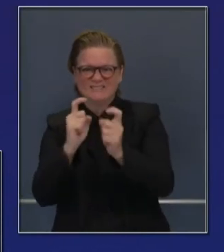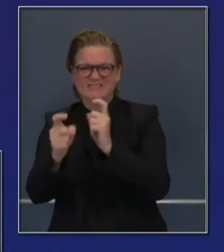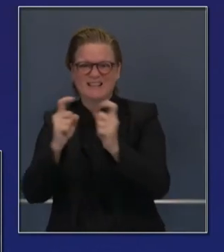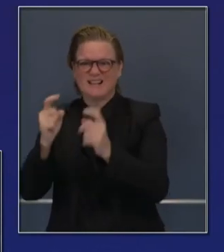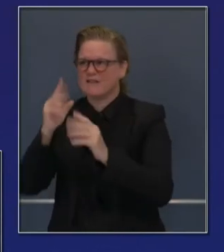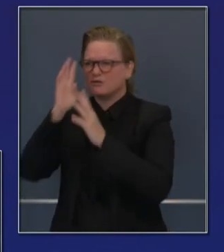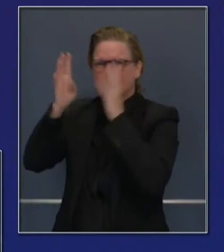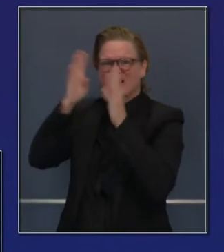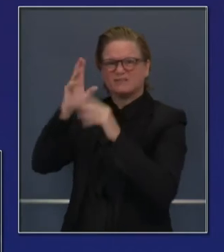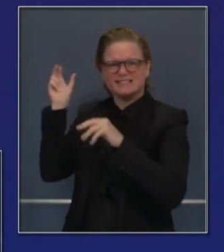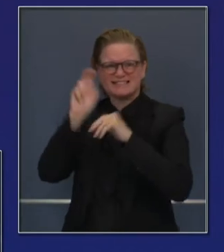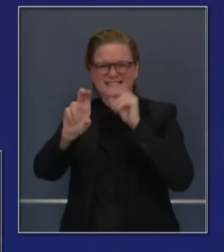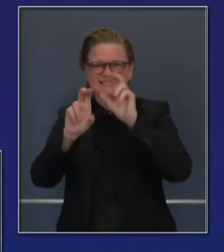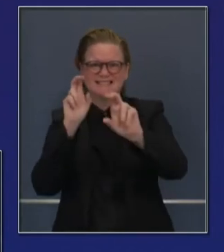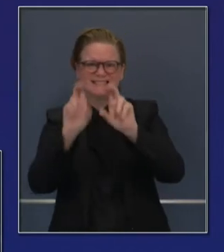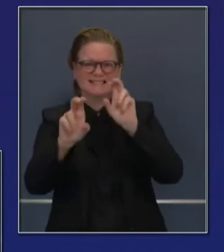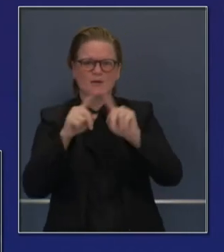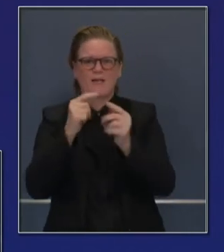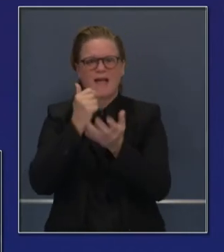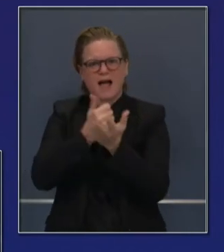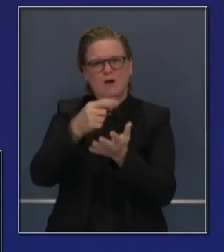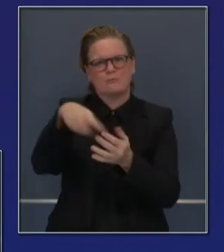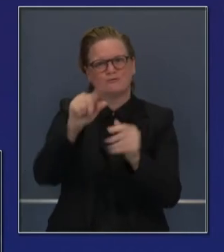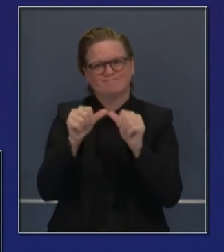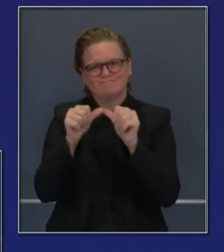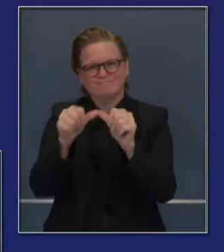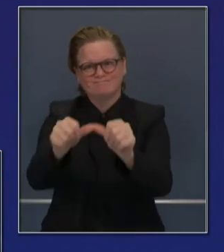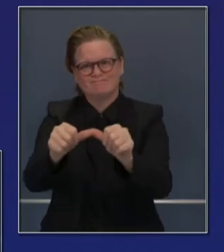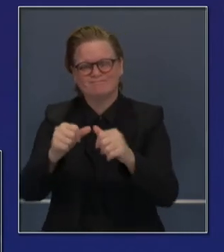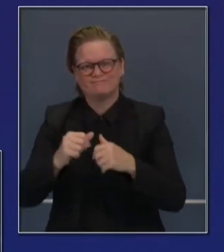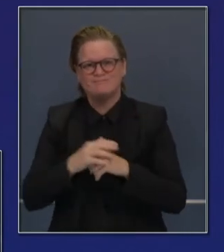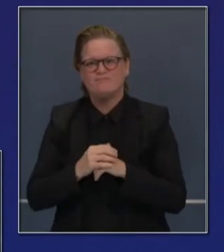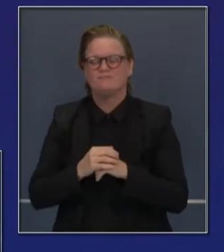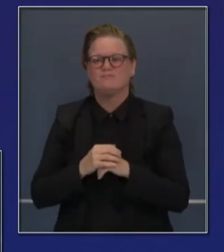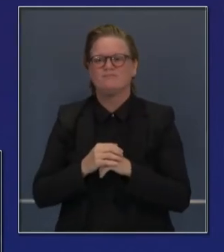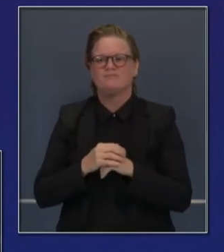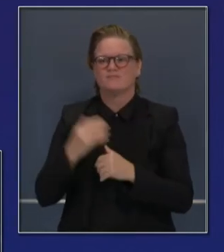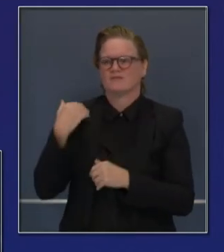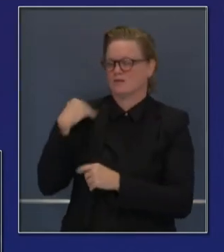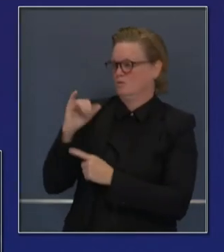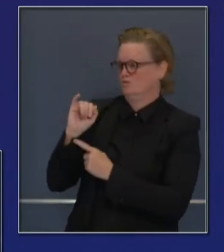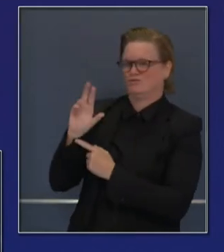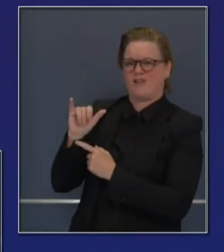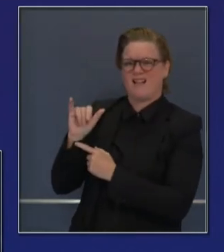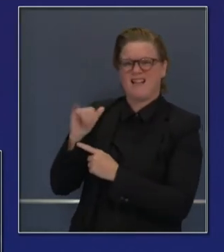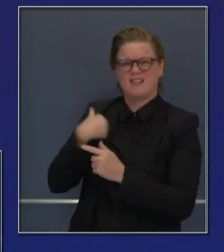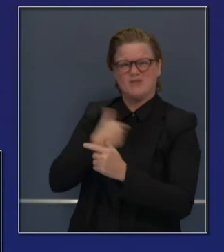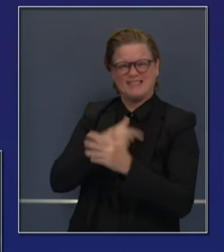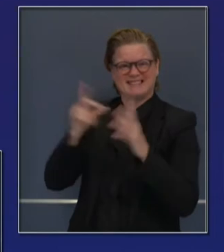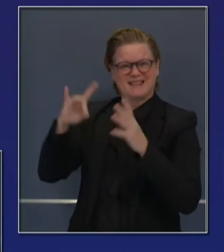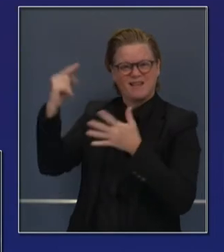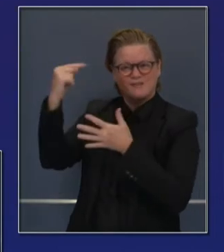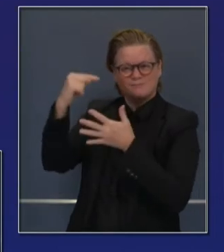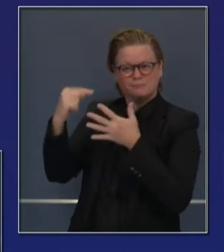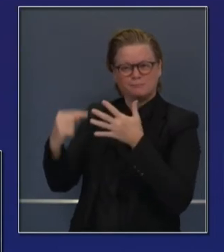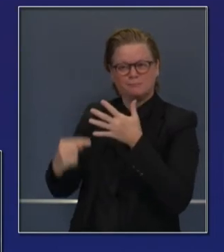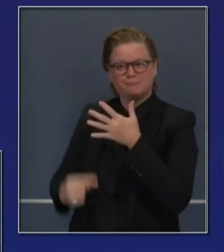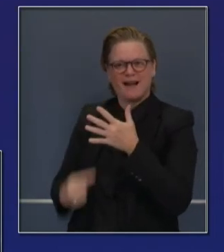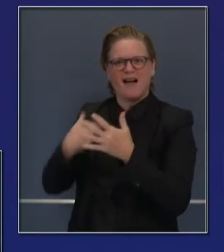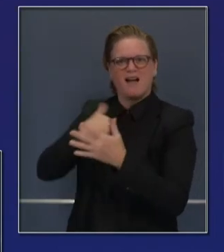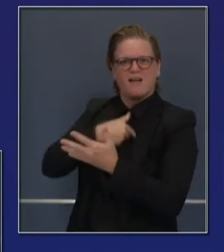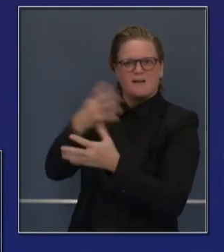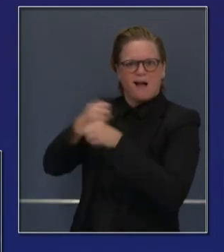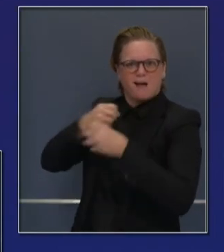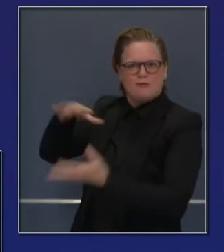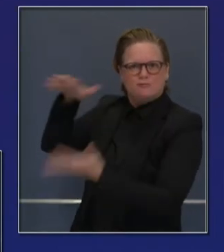that we did in July, now just ramping up money going out. Now this interim relief, there's new grants, $500